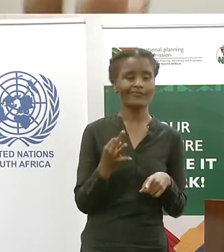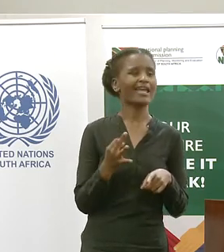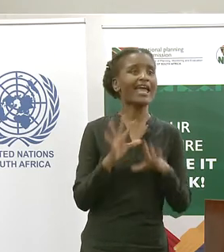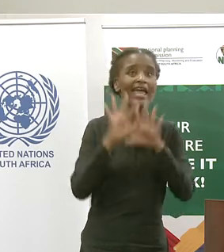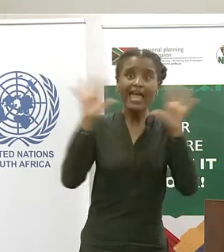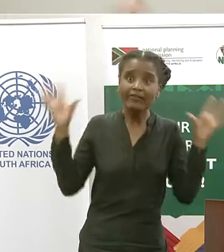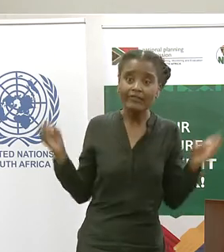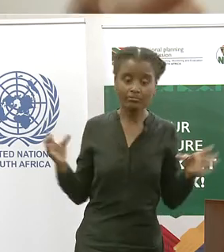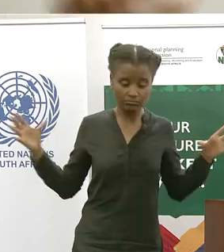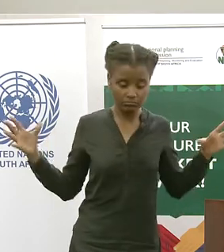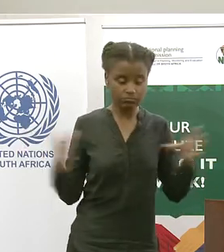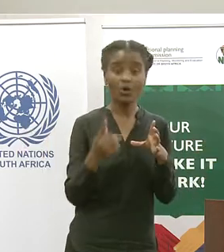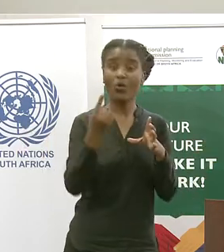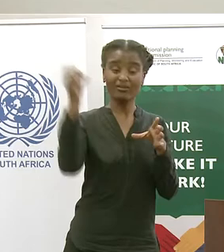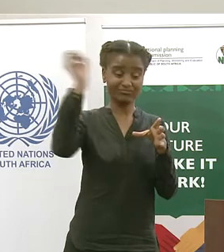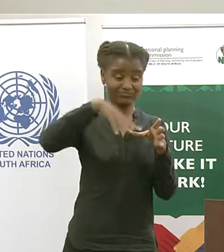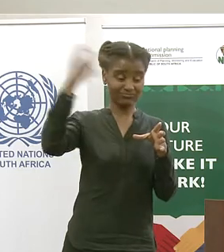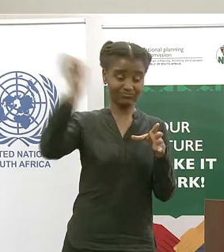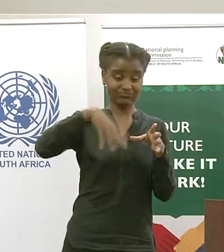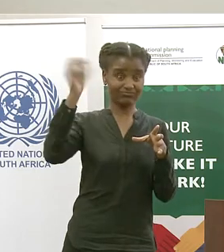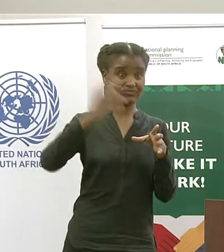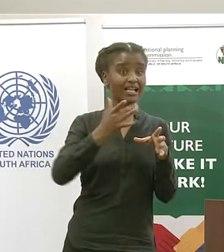it doesn't have the taste that you want it to be